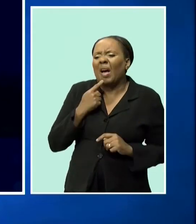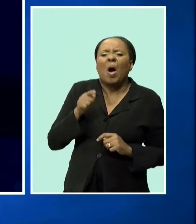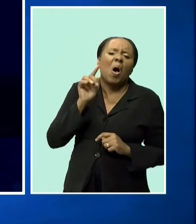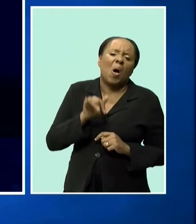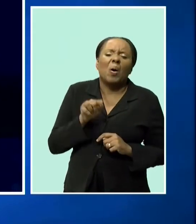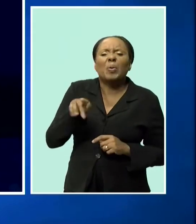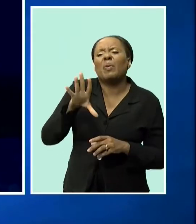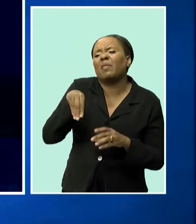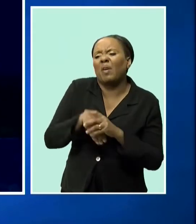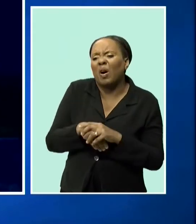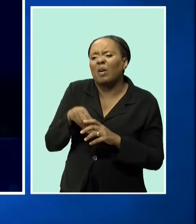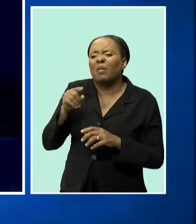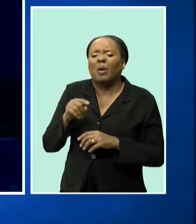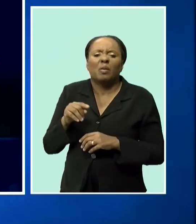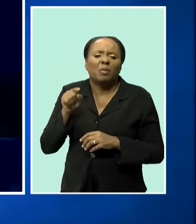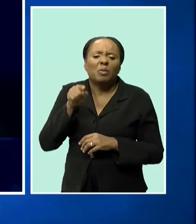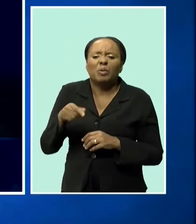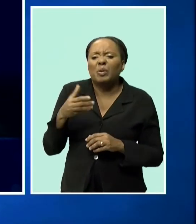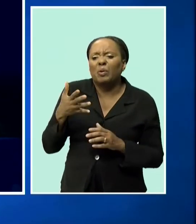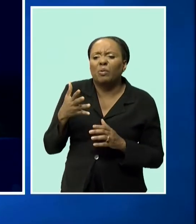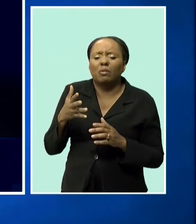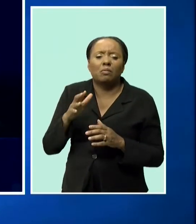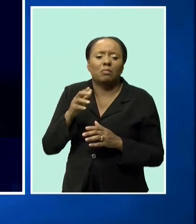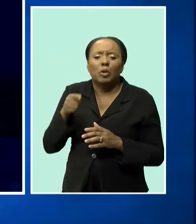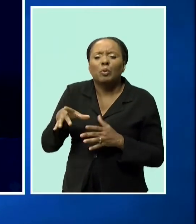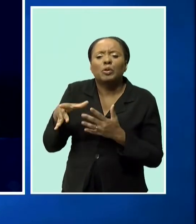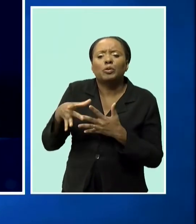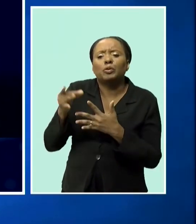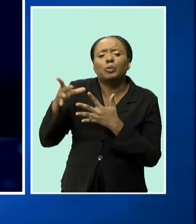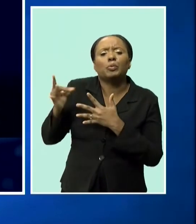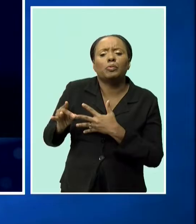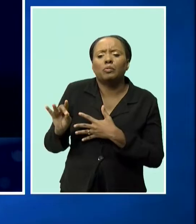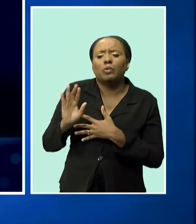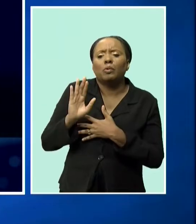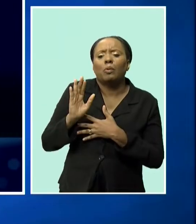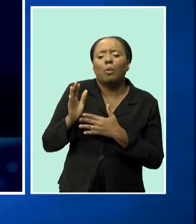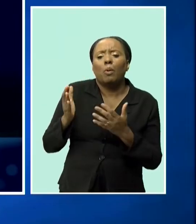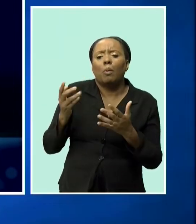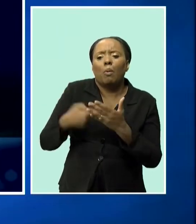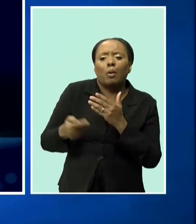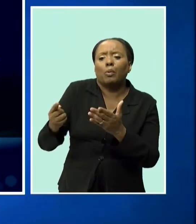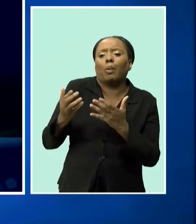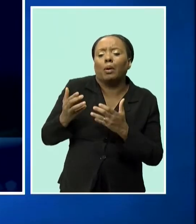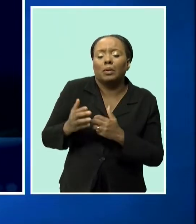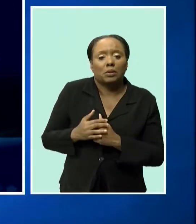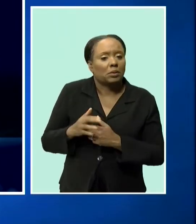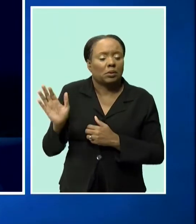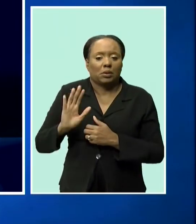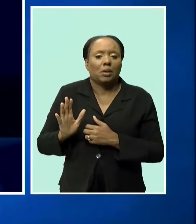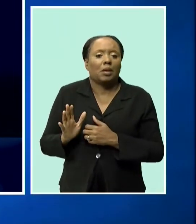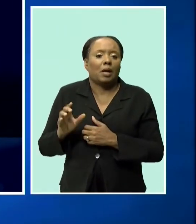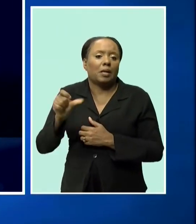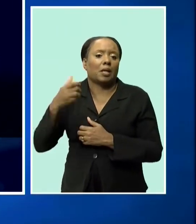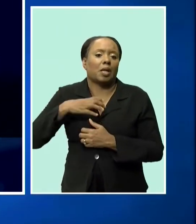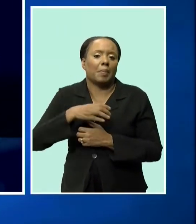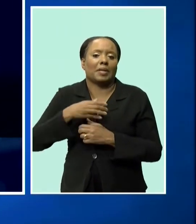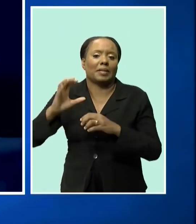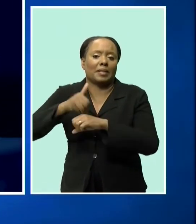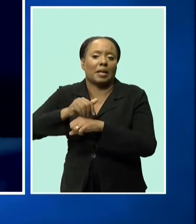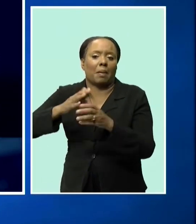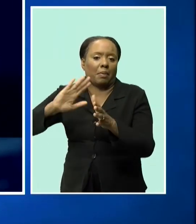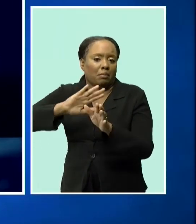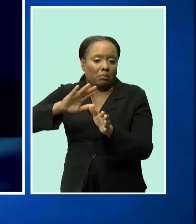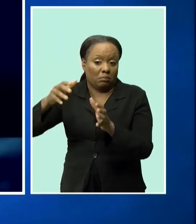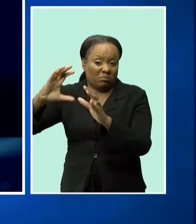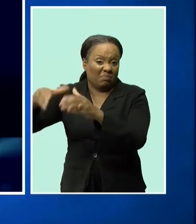involved. It is this committee that has been receiving directly the submissions and would have reviewed them. I'm just waiting for them to give